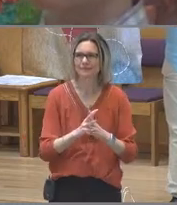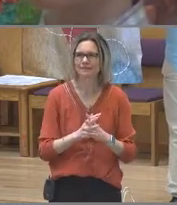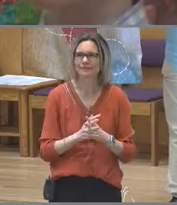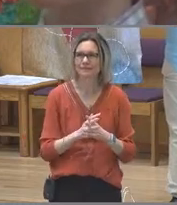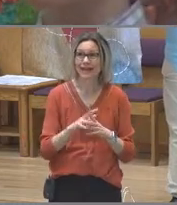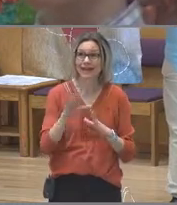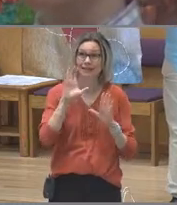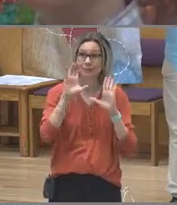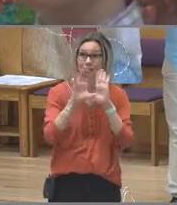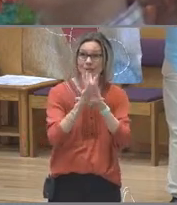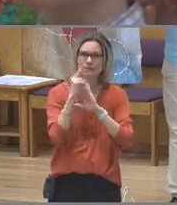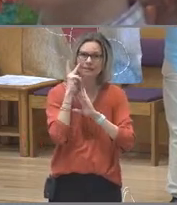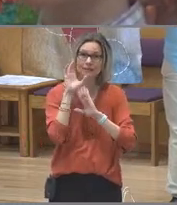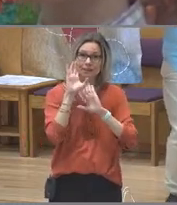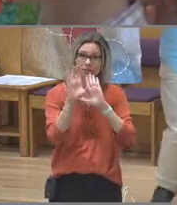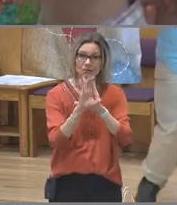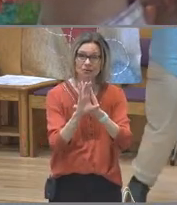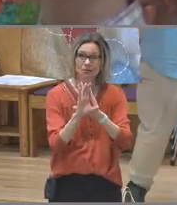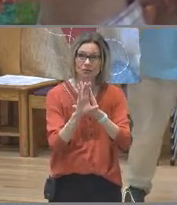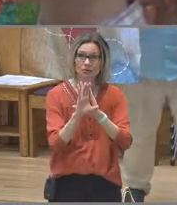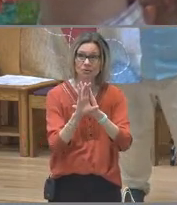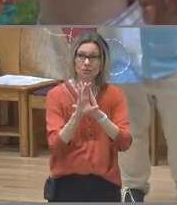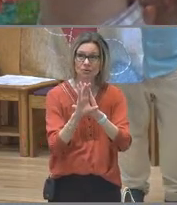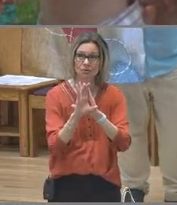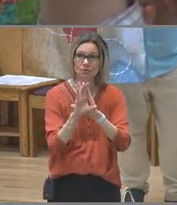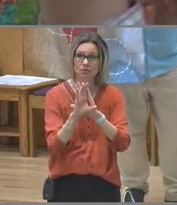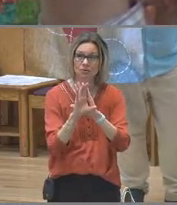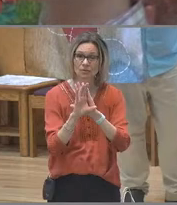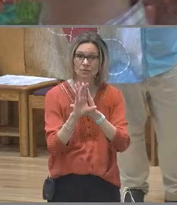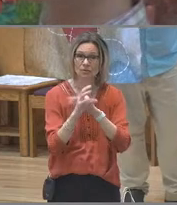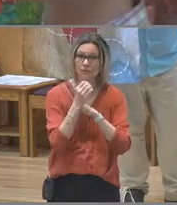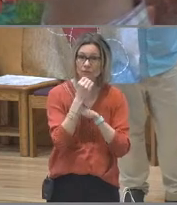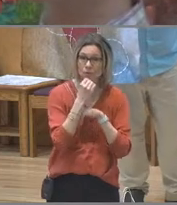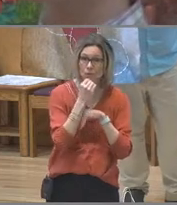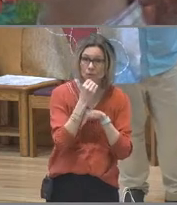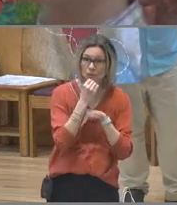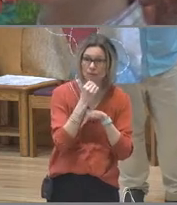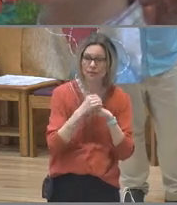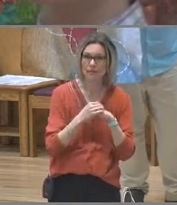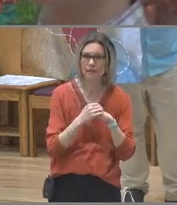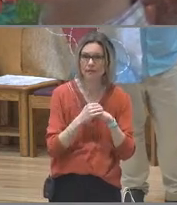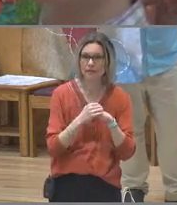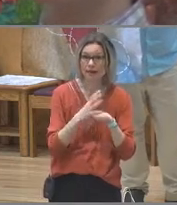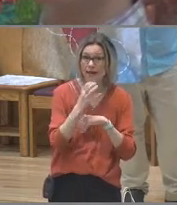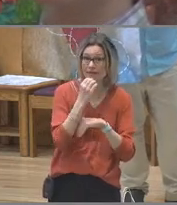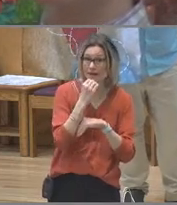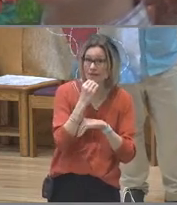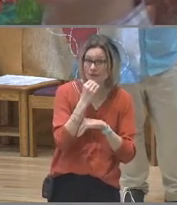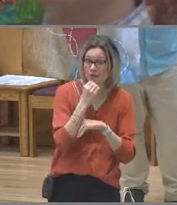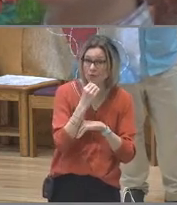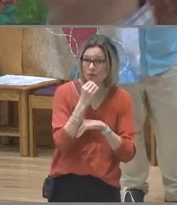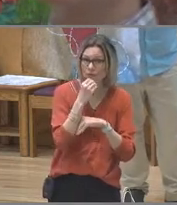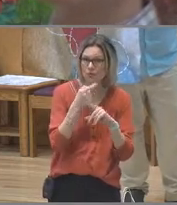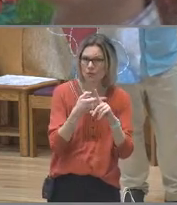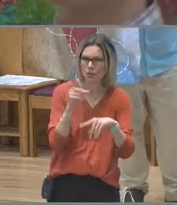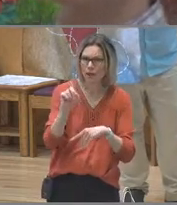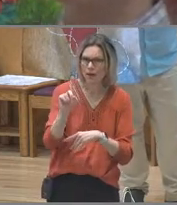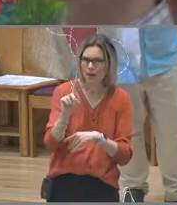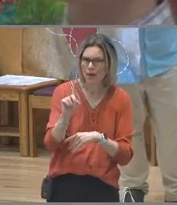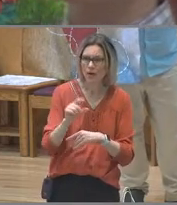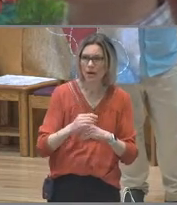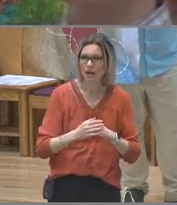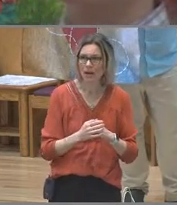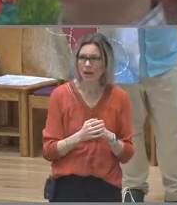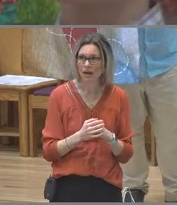this picture is? Can you see this picture? Food. And you know what that picture comes from? It is.